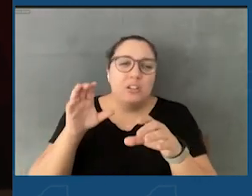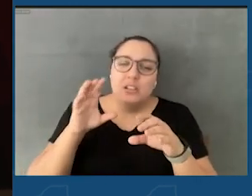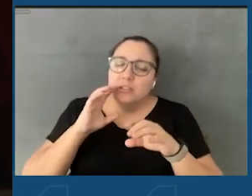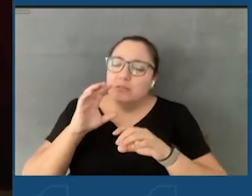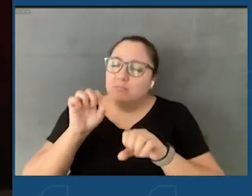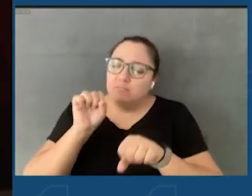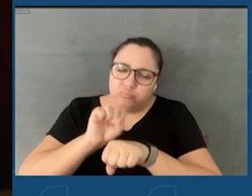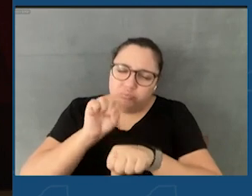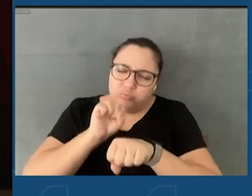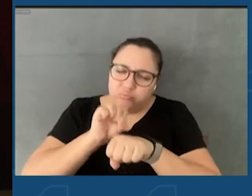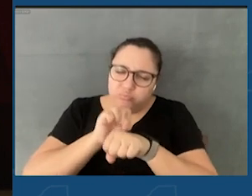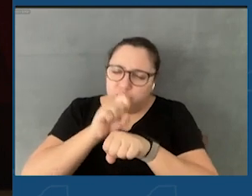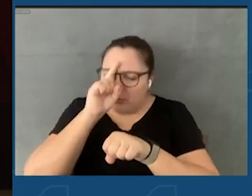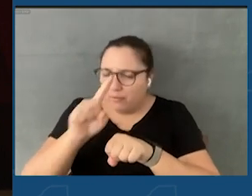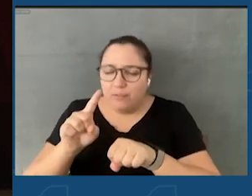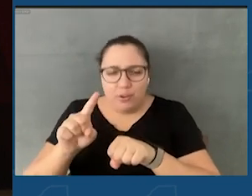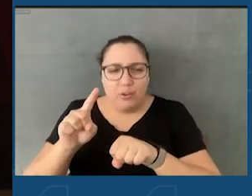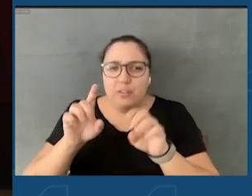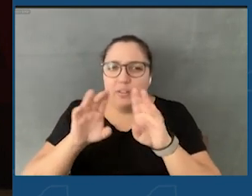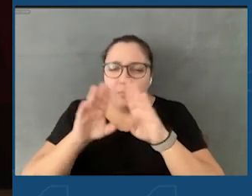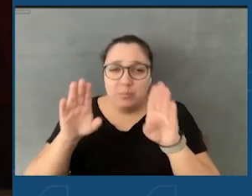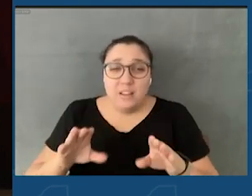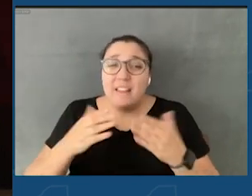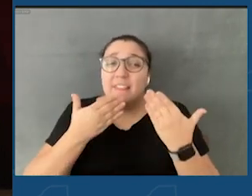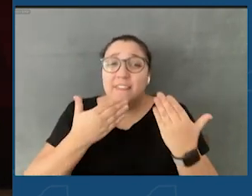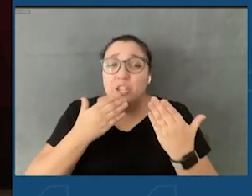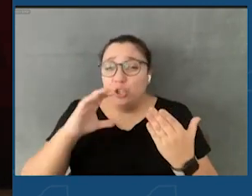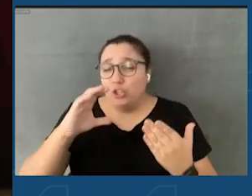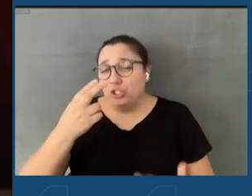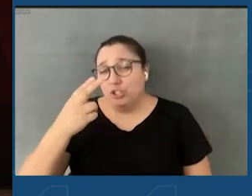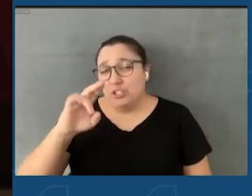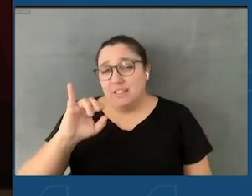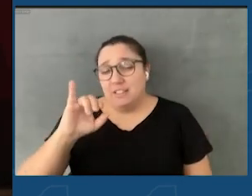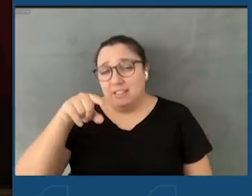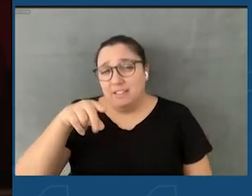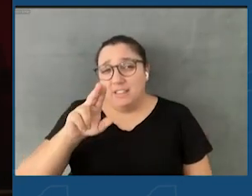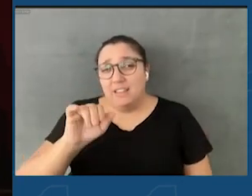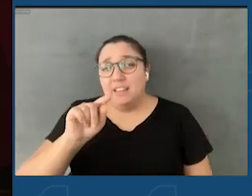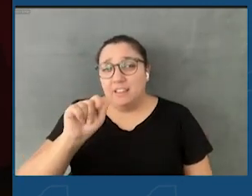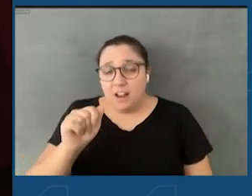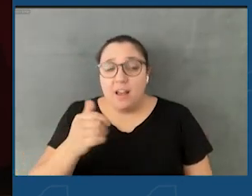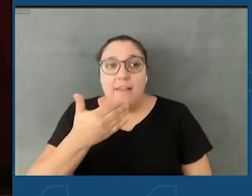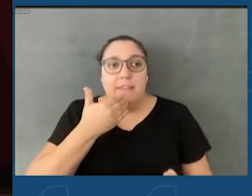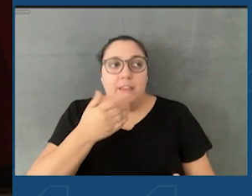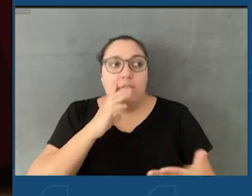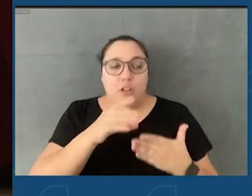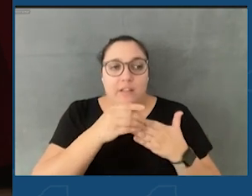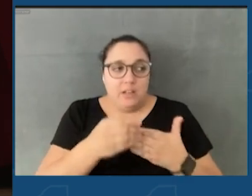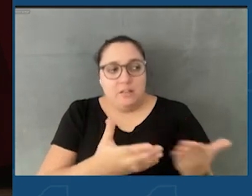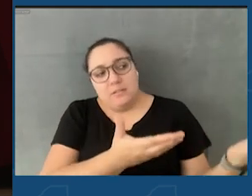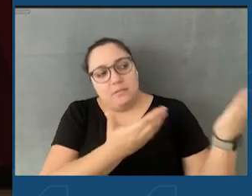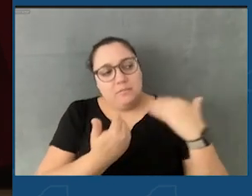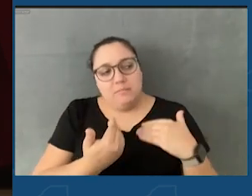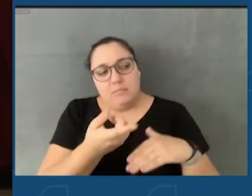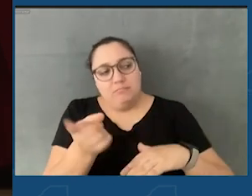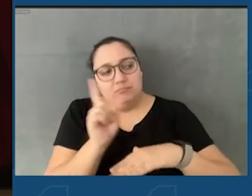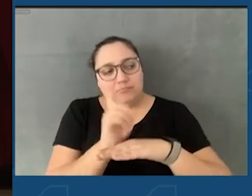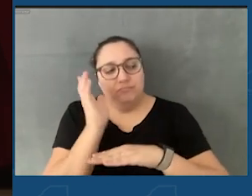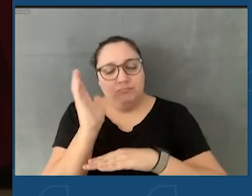line districts in Schenectady and in Troy, but not so much in our